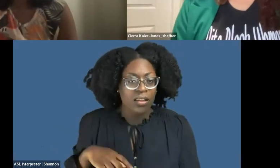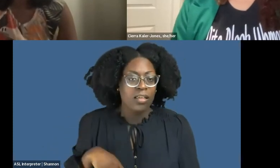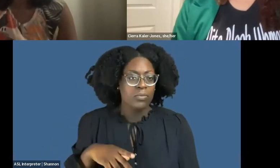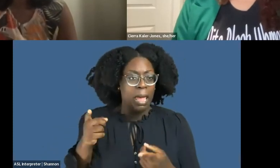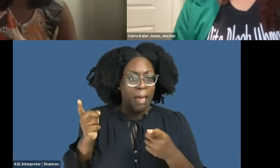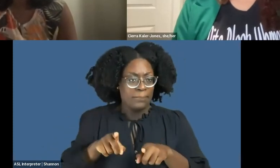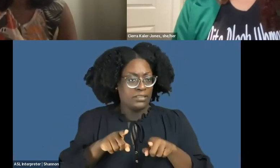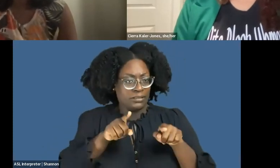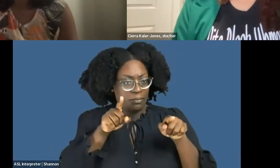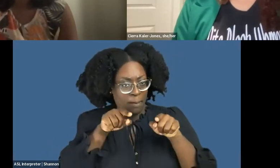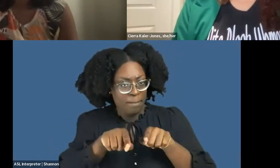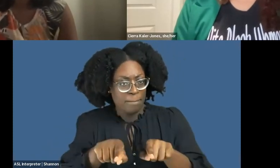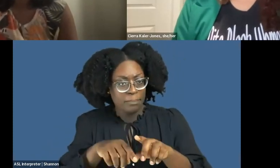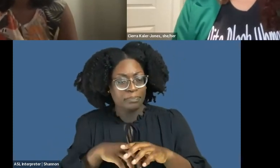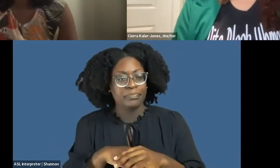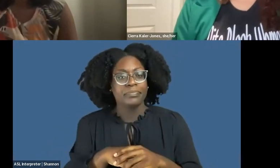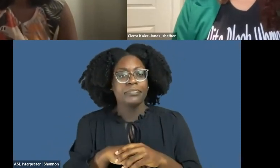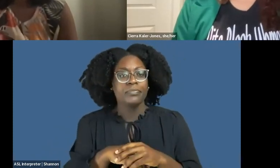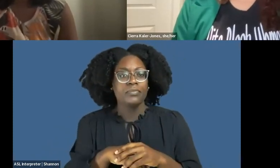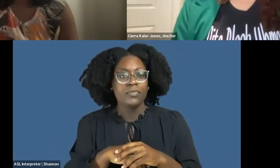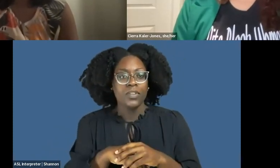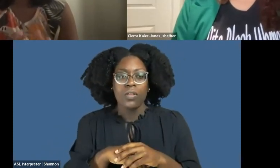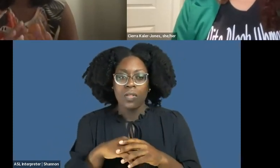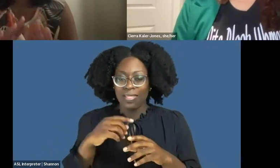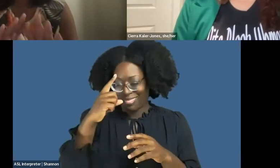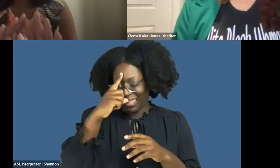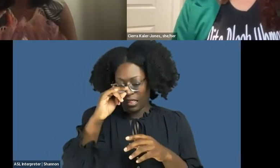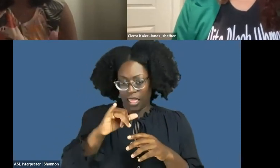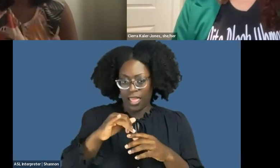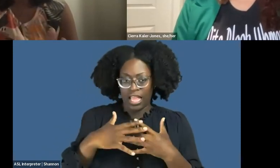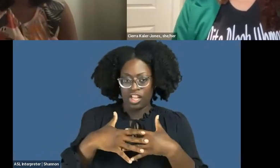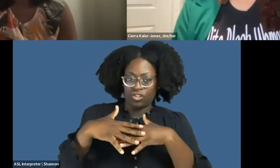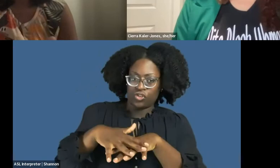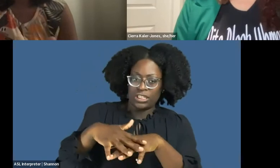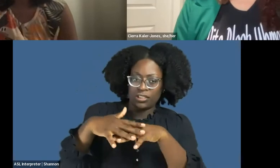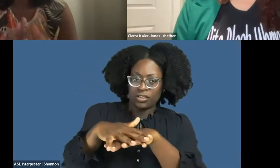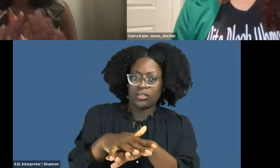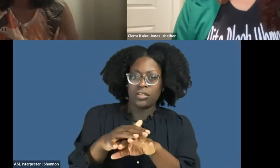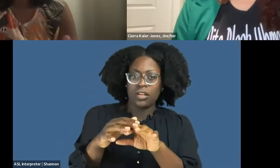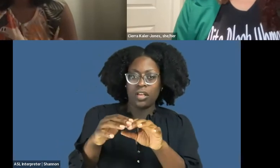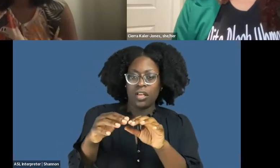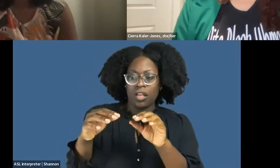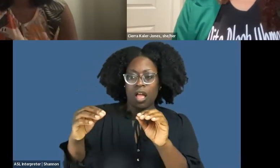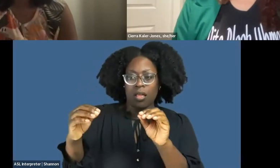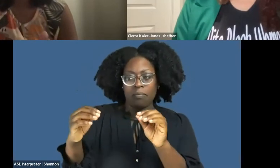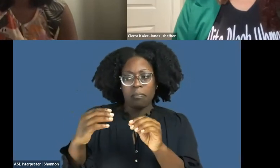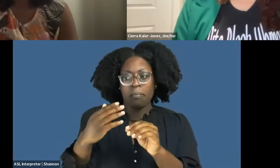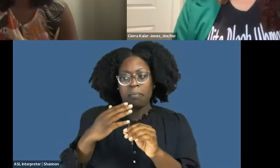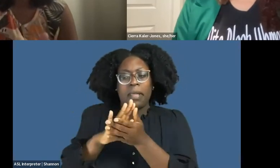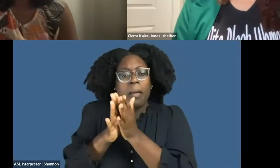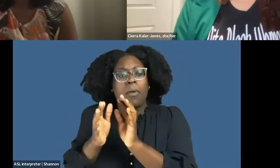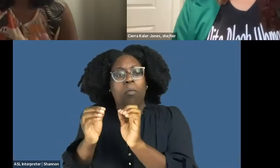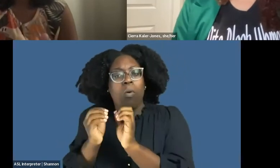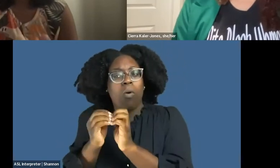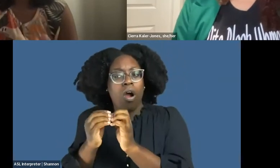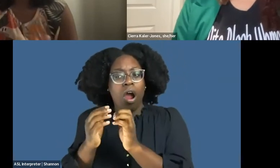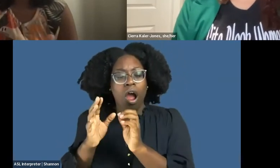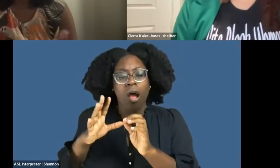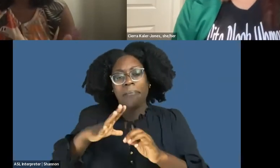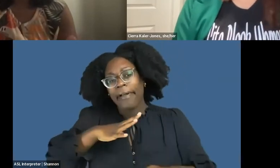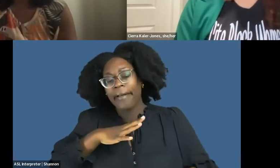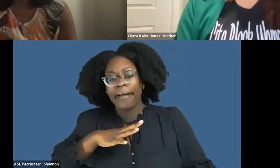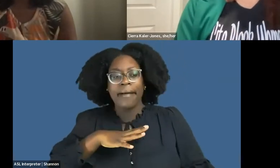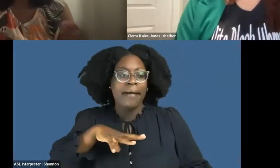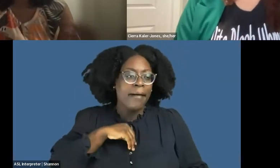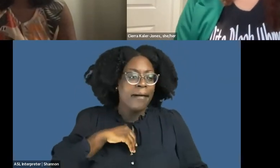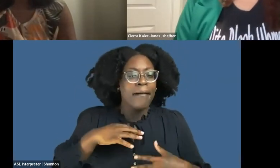to think, and becoming more mainstream, Moore is avidly against it. She's avidly against the March on Washington. And